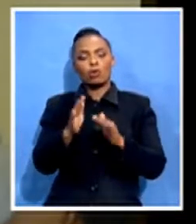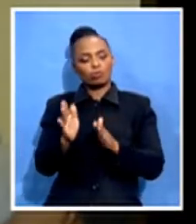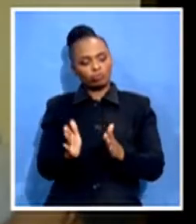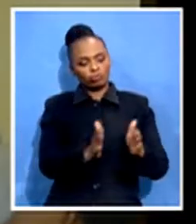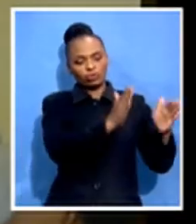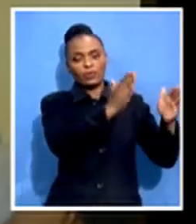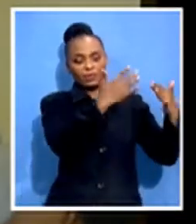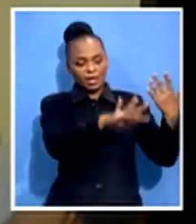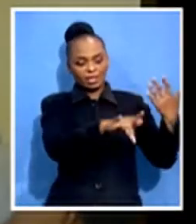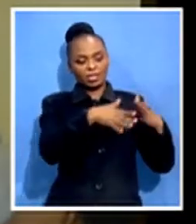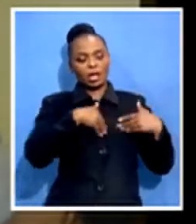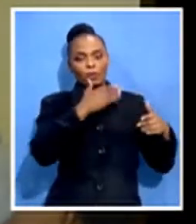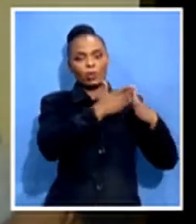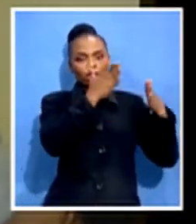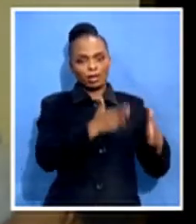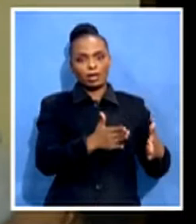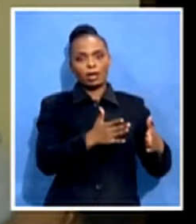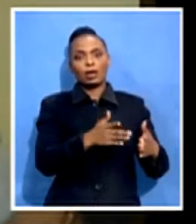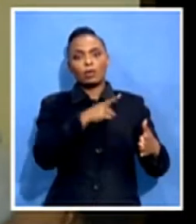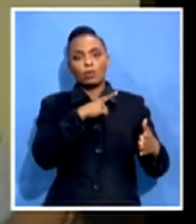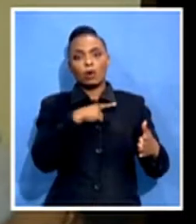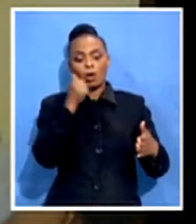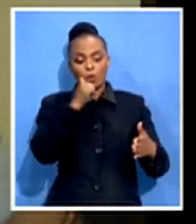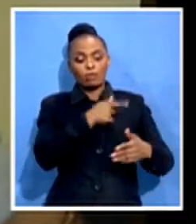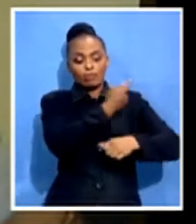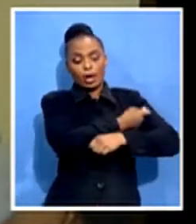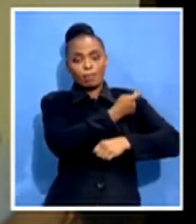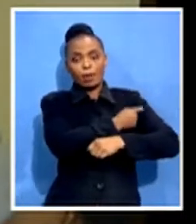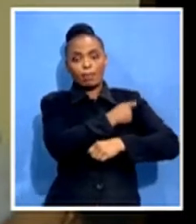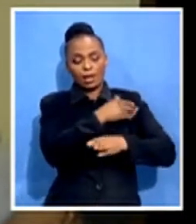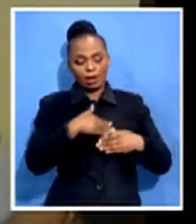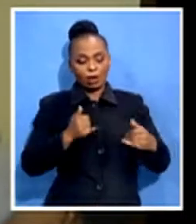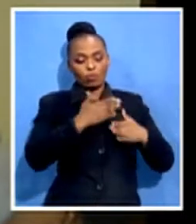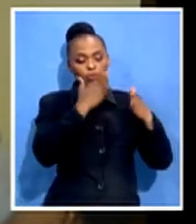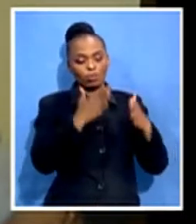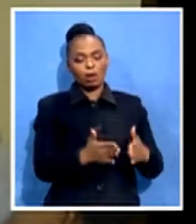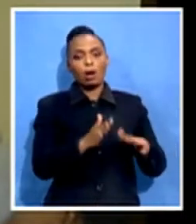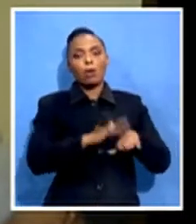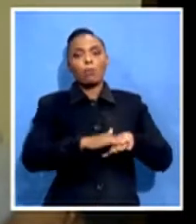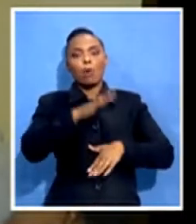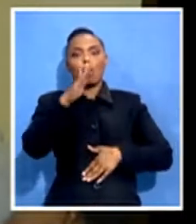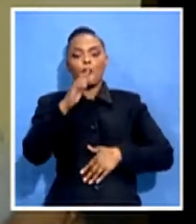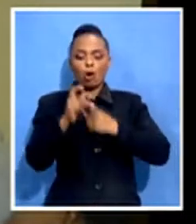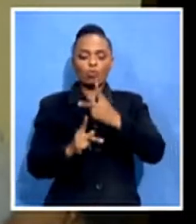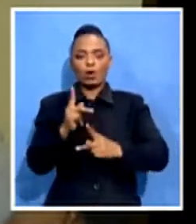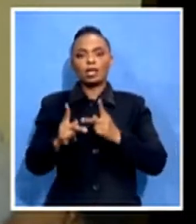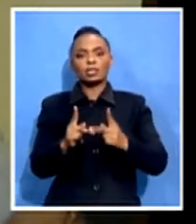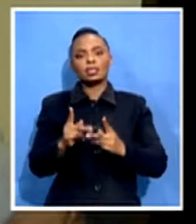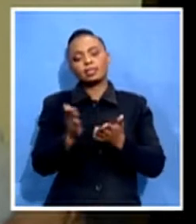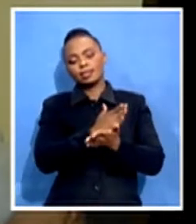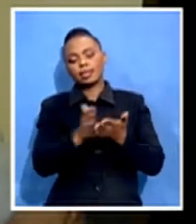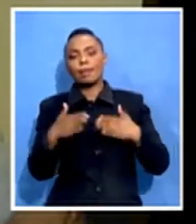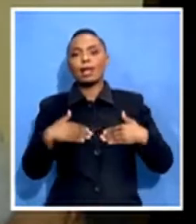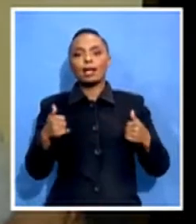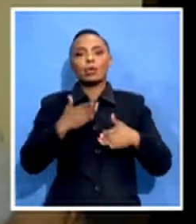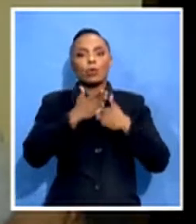period of vaccination, we will be doing mop-up operations where some of the health workers might join health